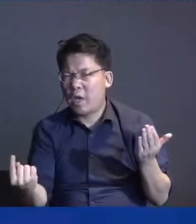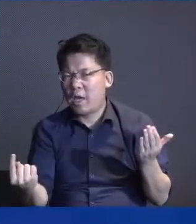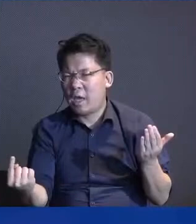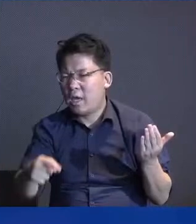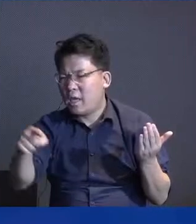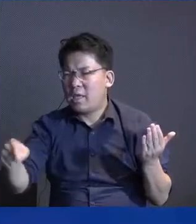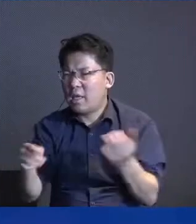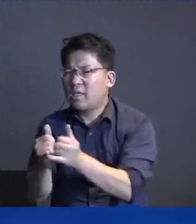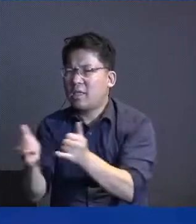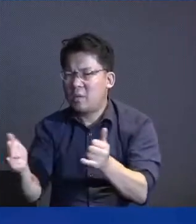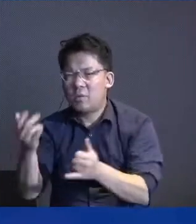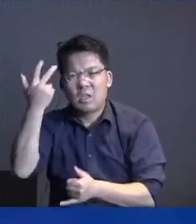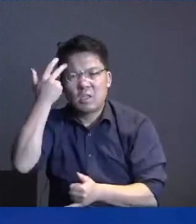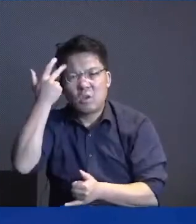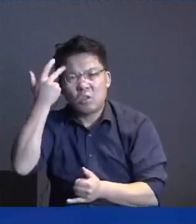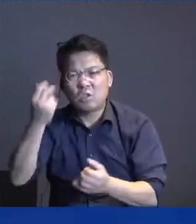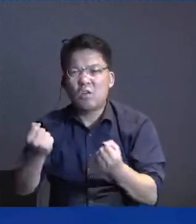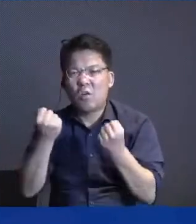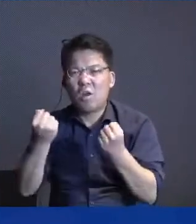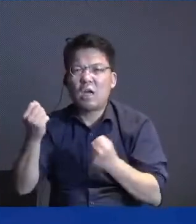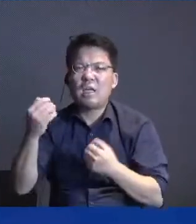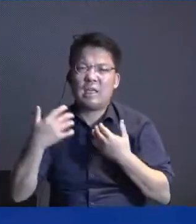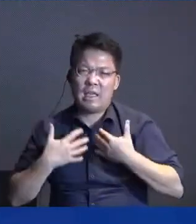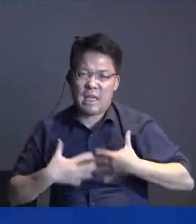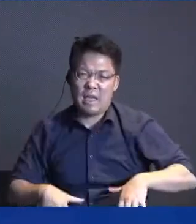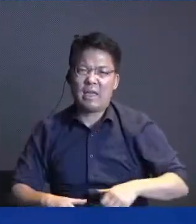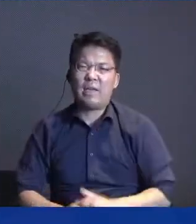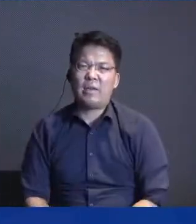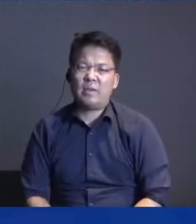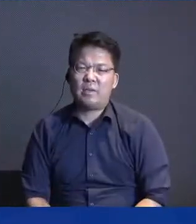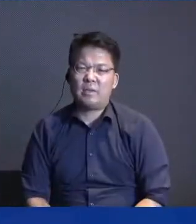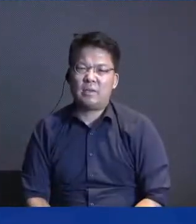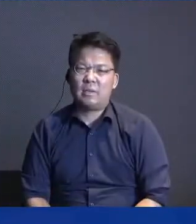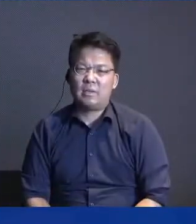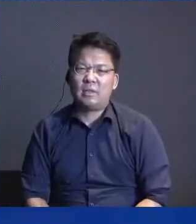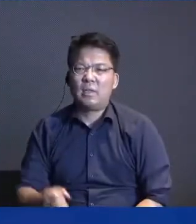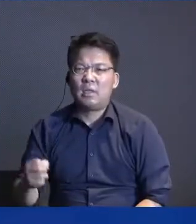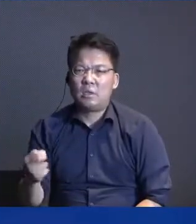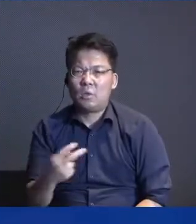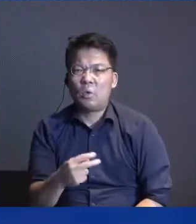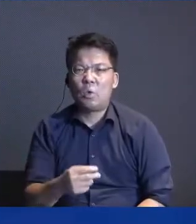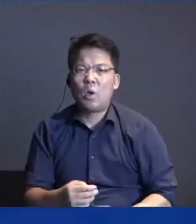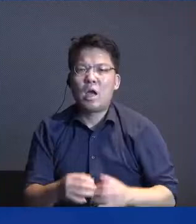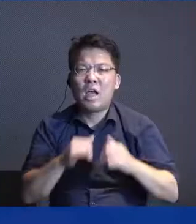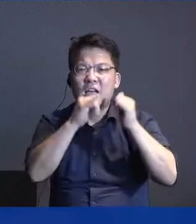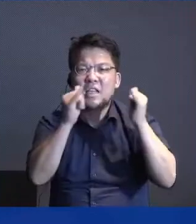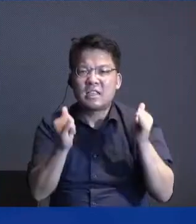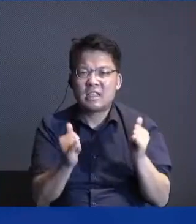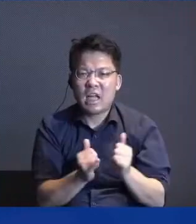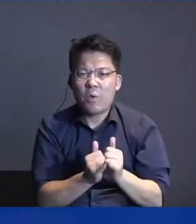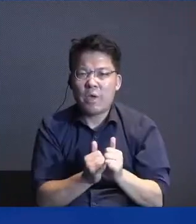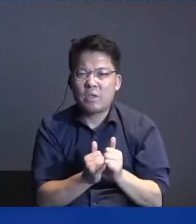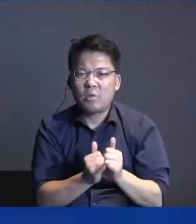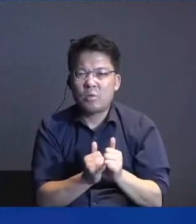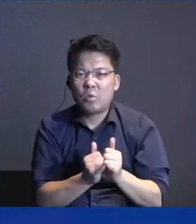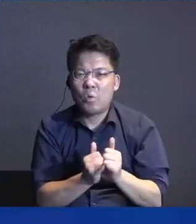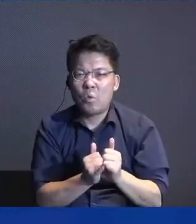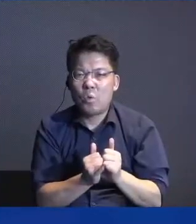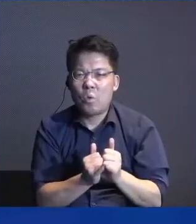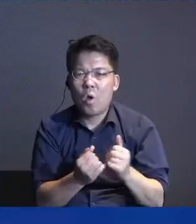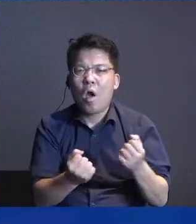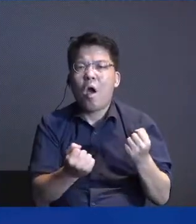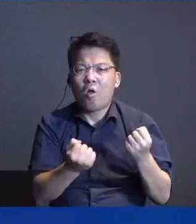social networking. In addition, disparities in mental health service use among older people